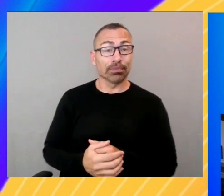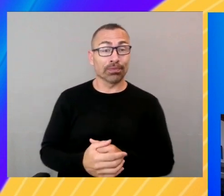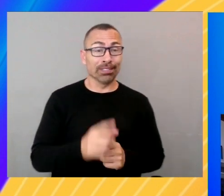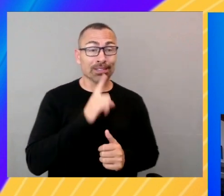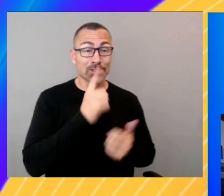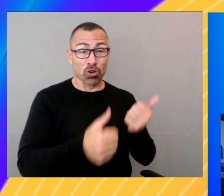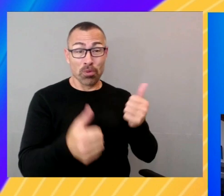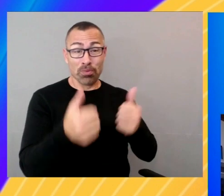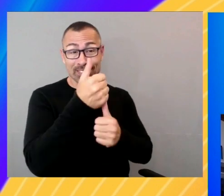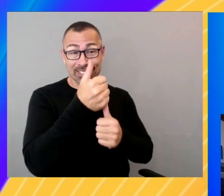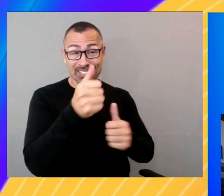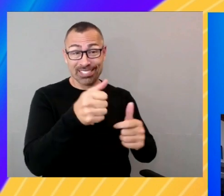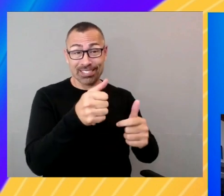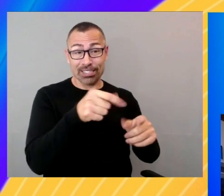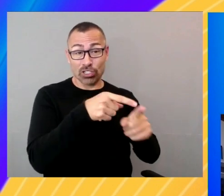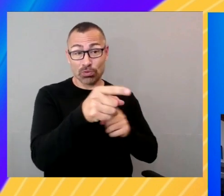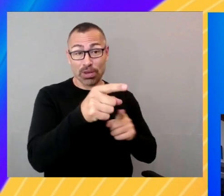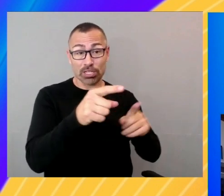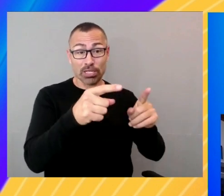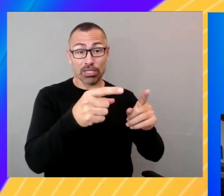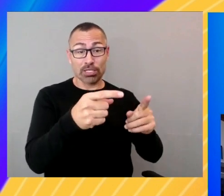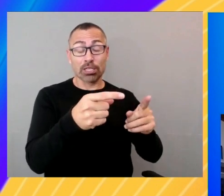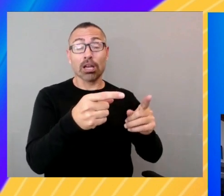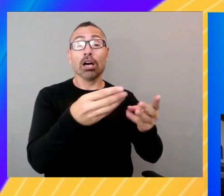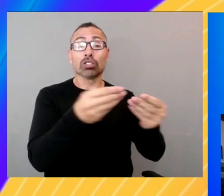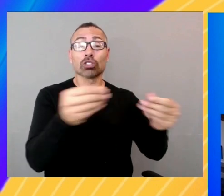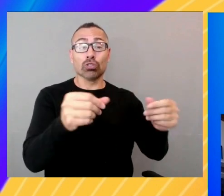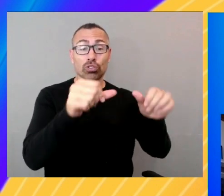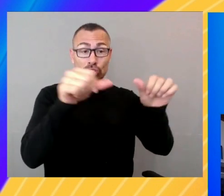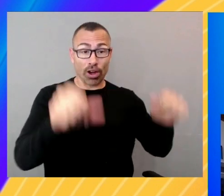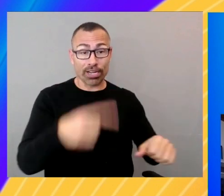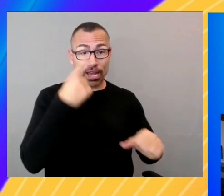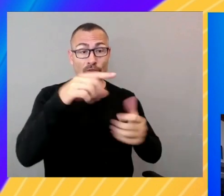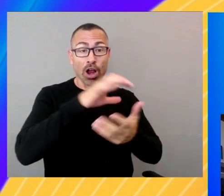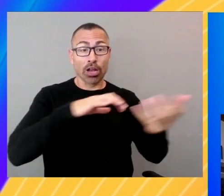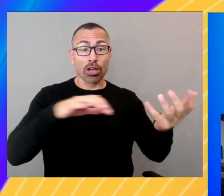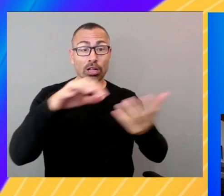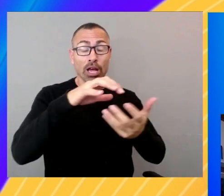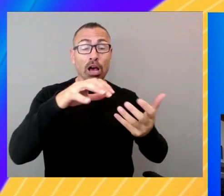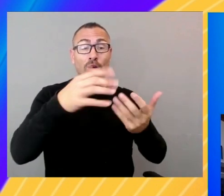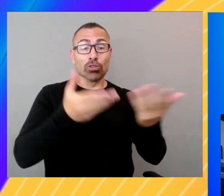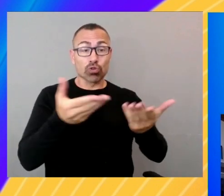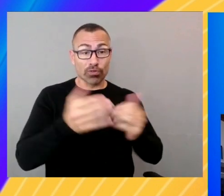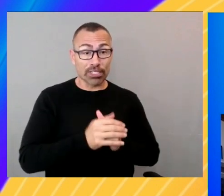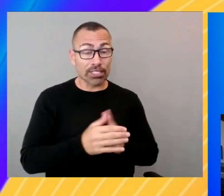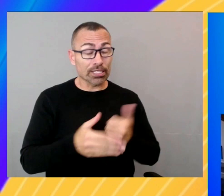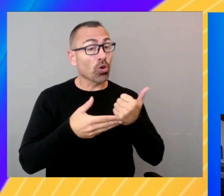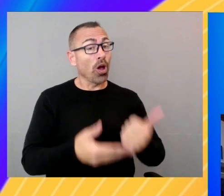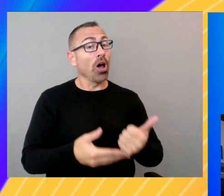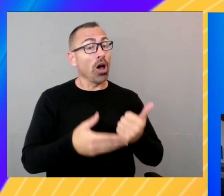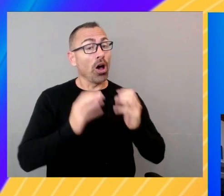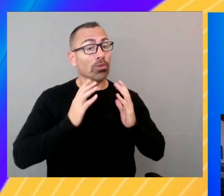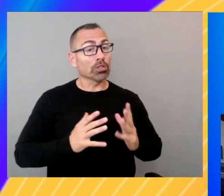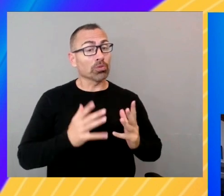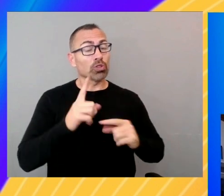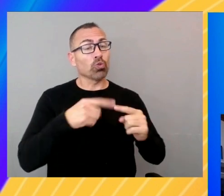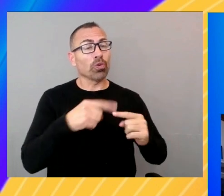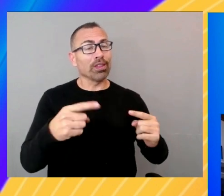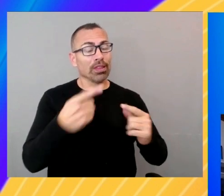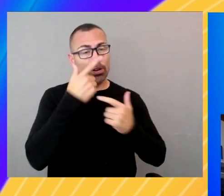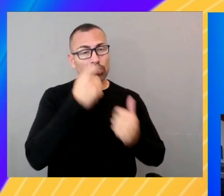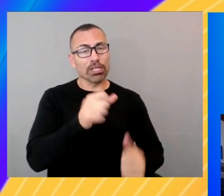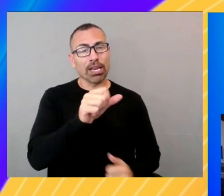our cloud operations services. So I primarily help customers when they're interested in AWS Systems Manager, Config, CloudTrail, and Audit